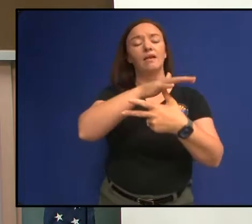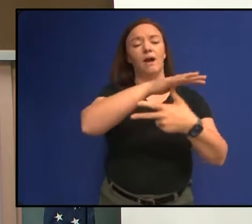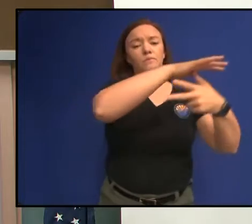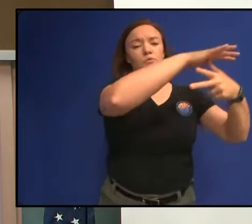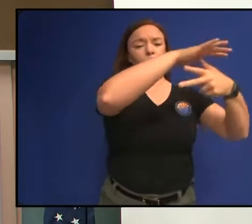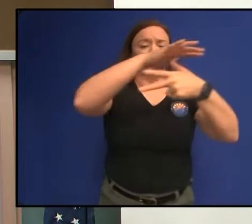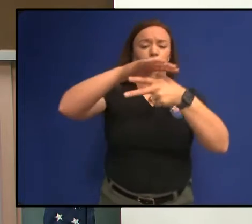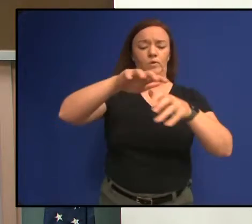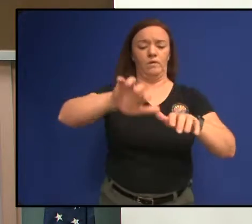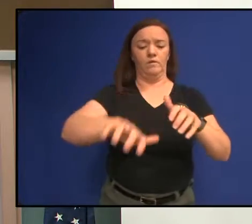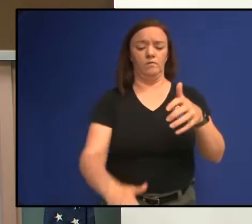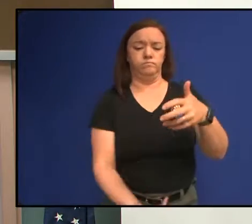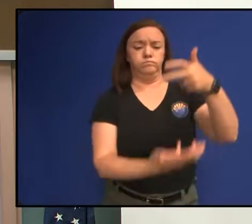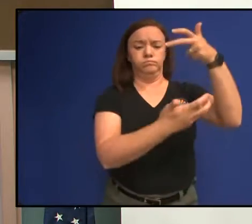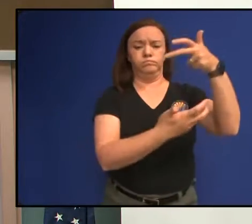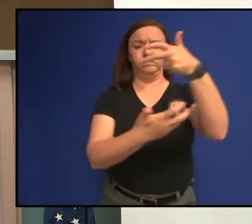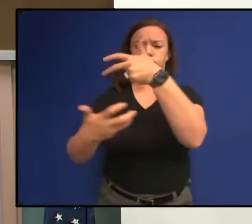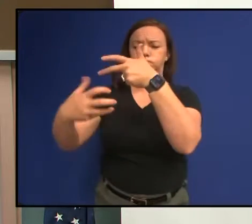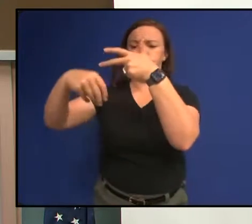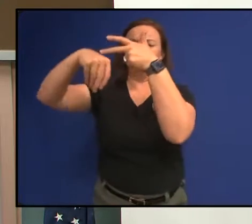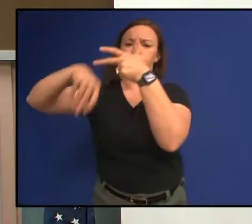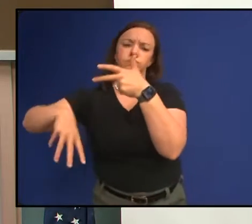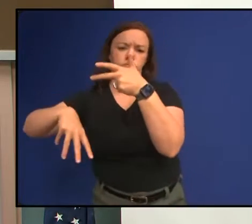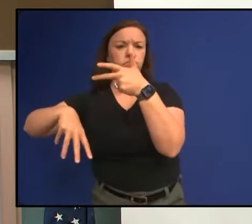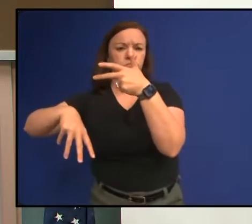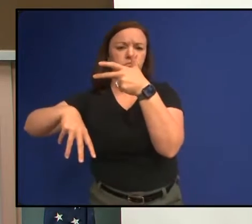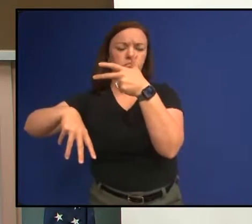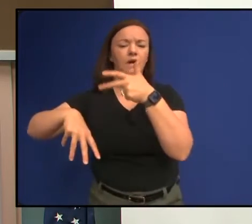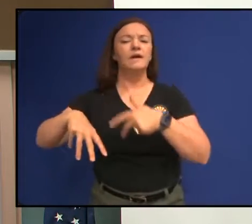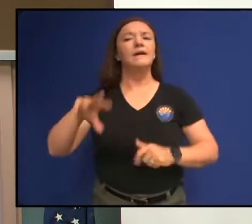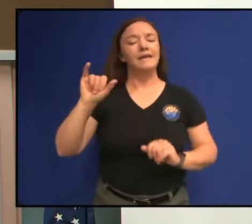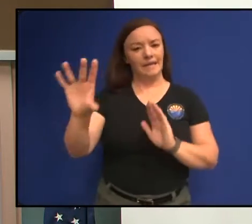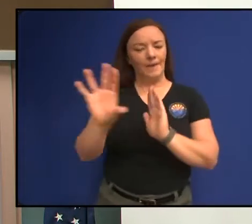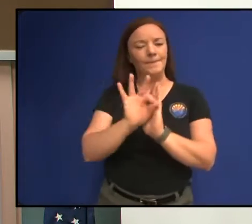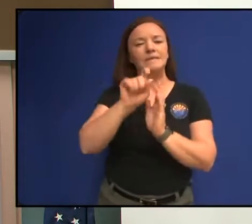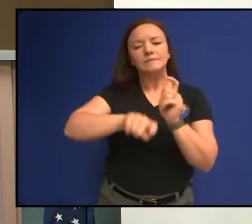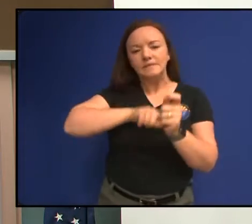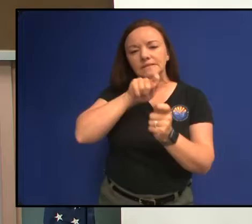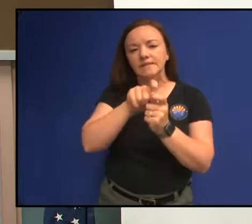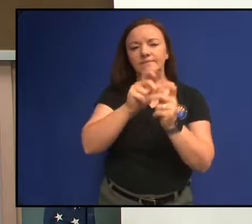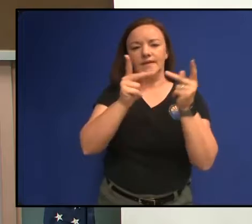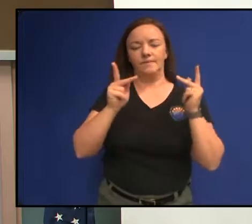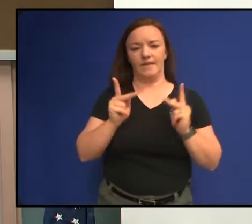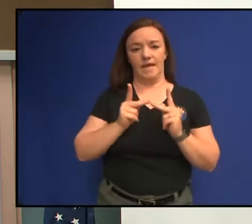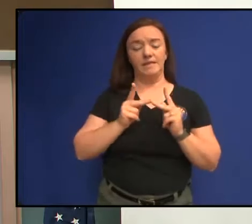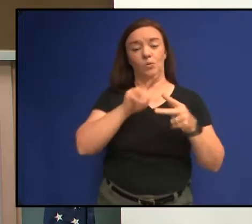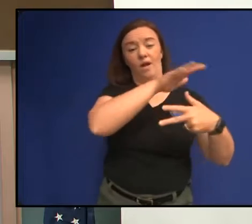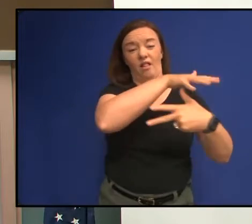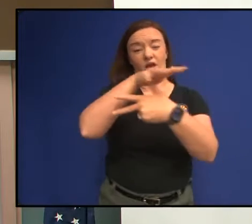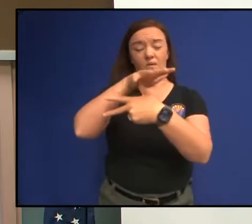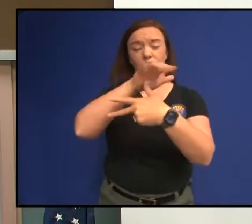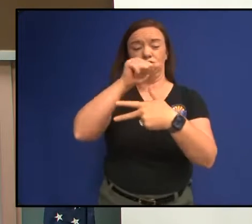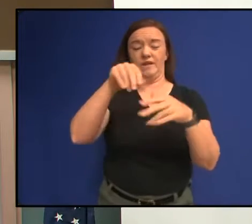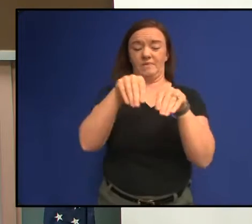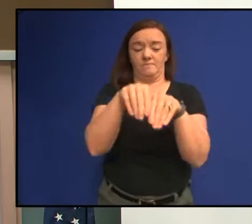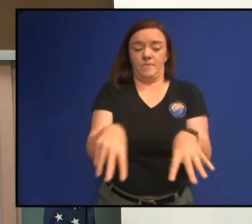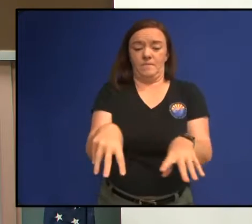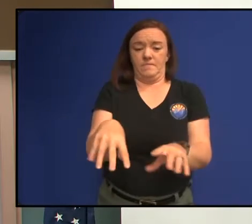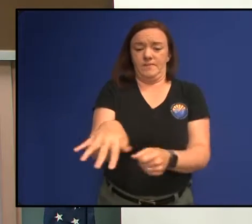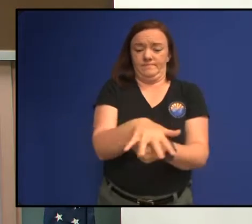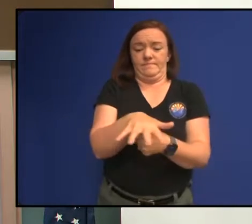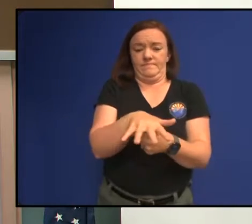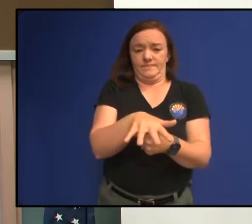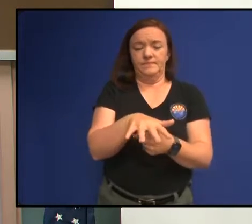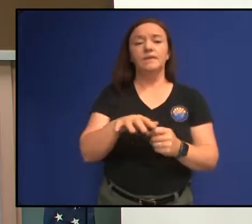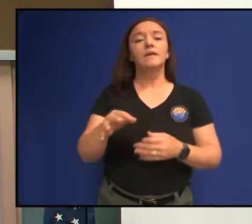that relatively tactically. So they can pick places to put the retardant specific to the fire, as opposed to